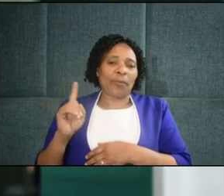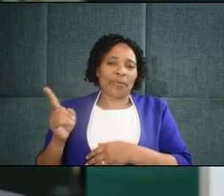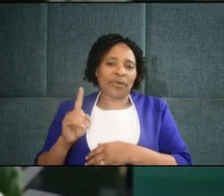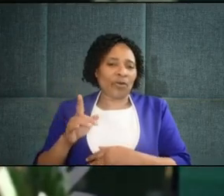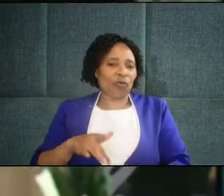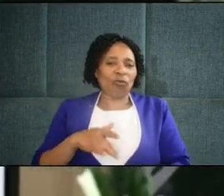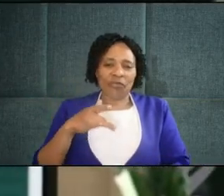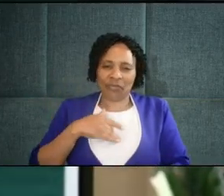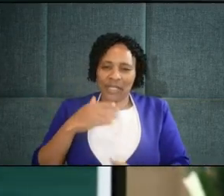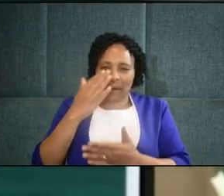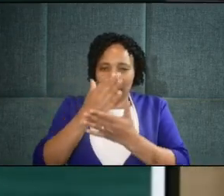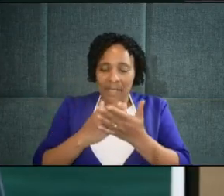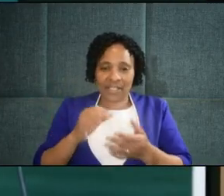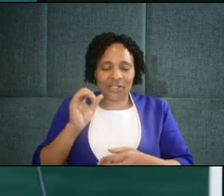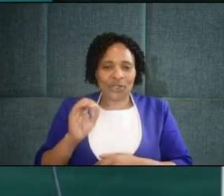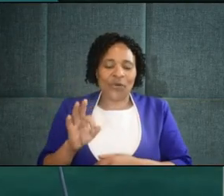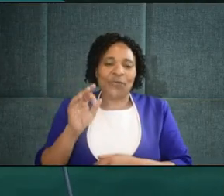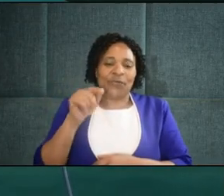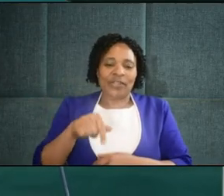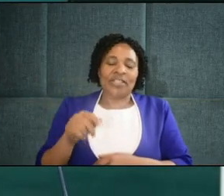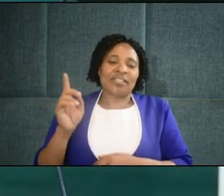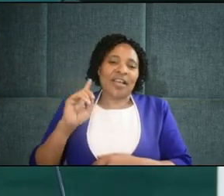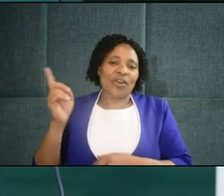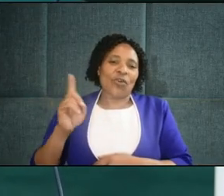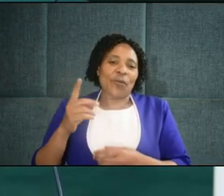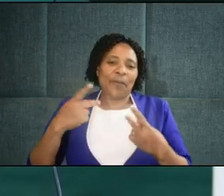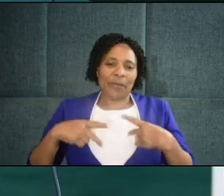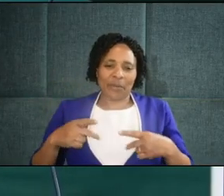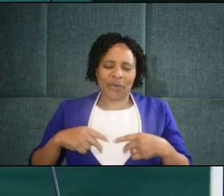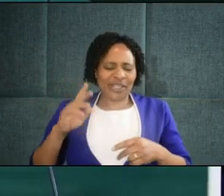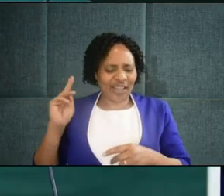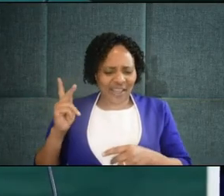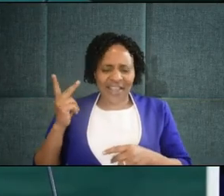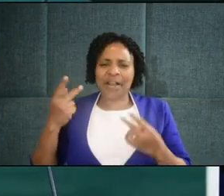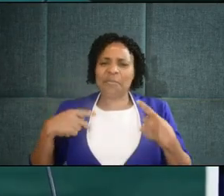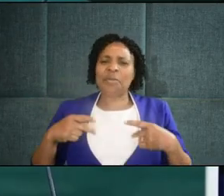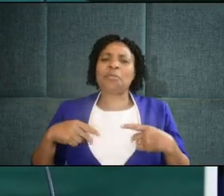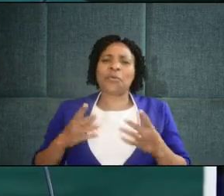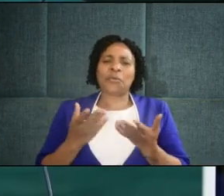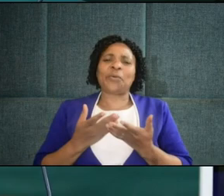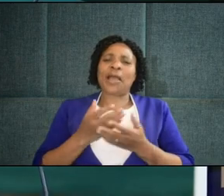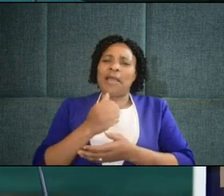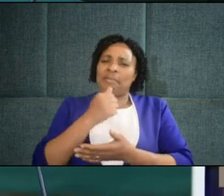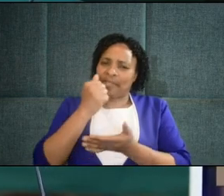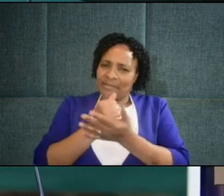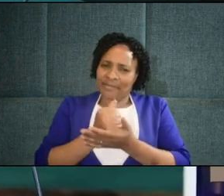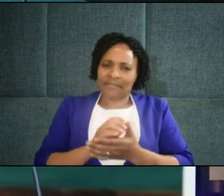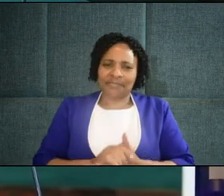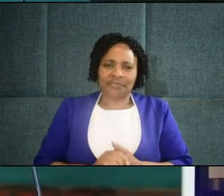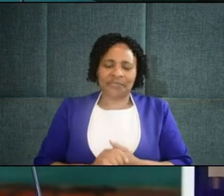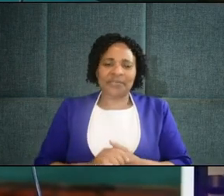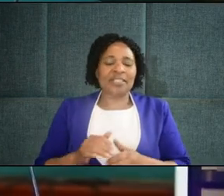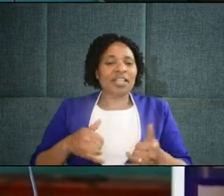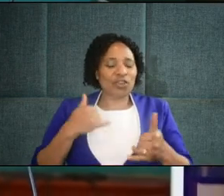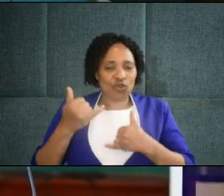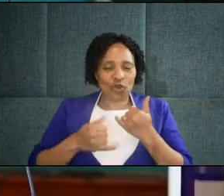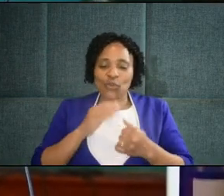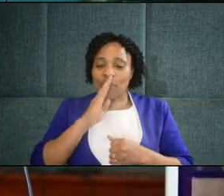feel that we are part of the Nairobi people, of the Kenyan people, amen? And we're it's just a joy to be